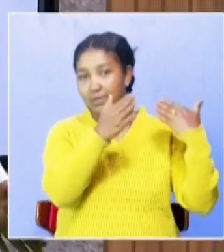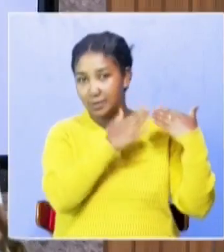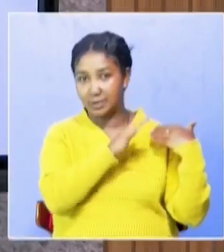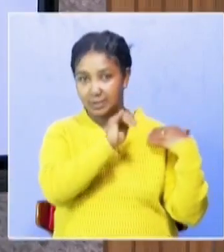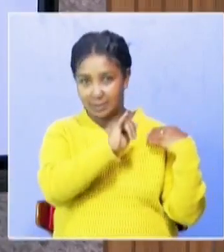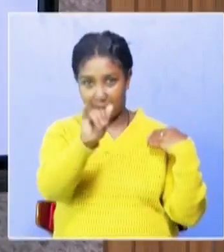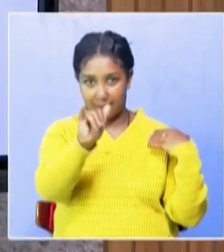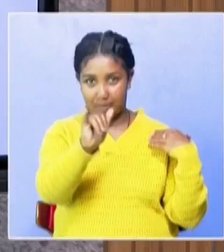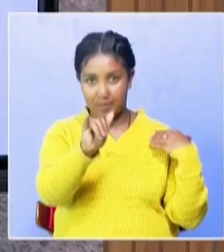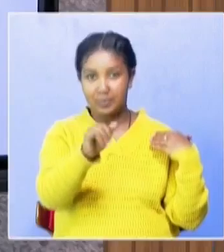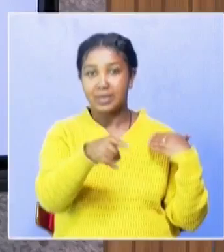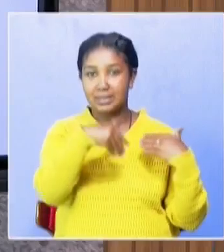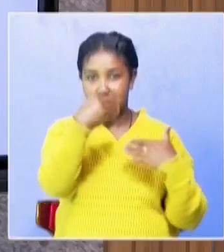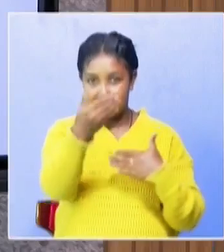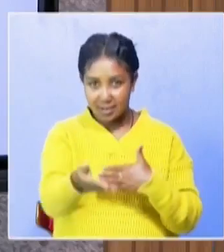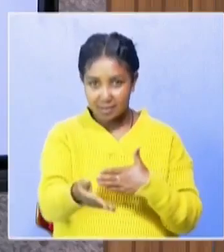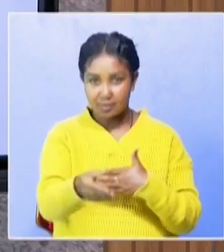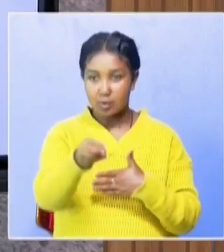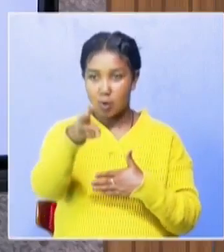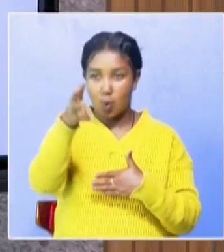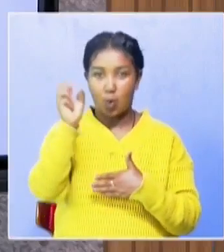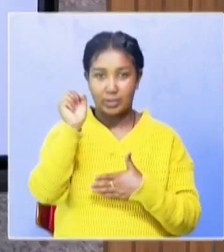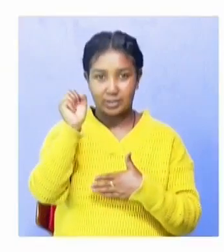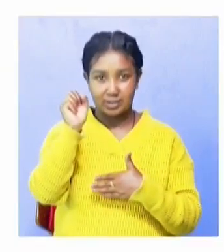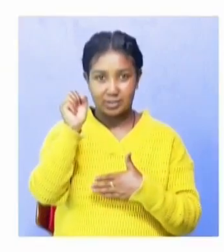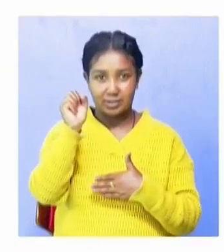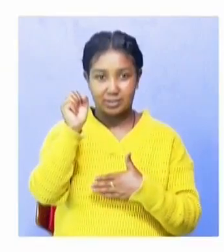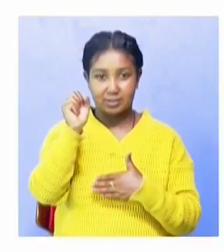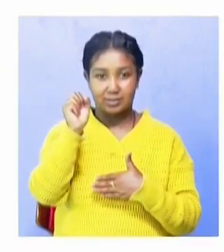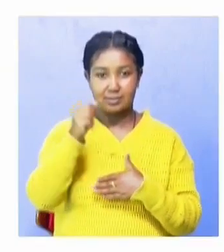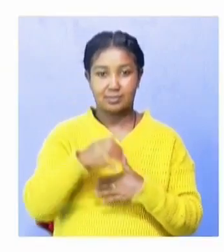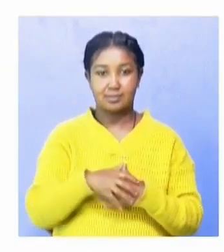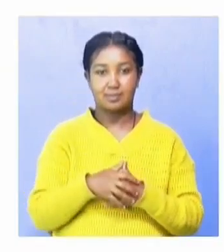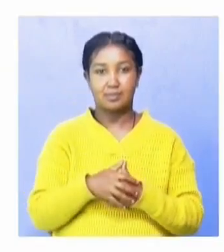Subject. Then, was.